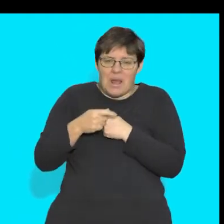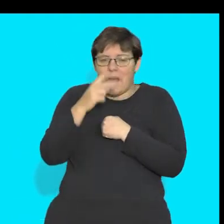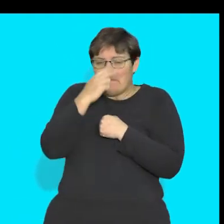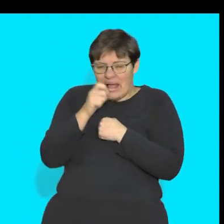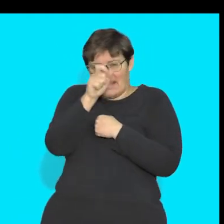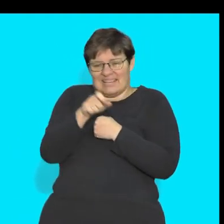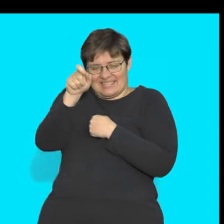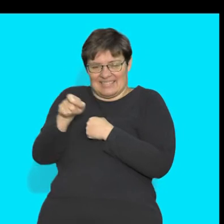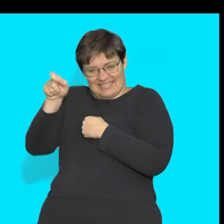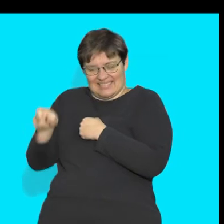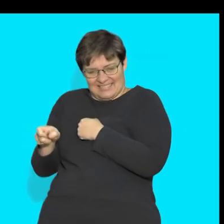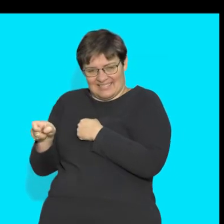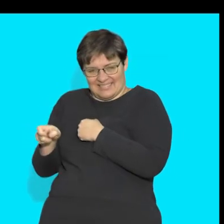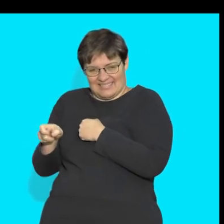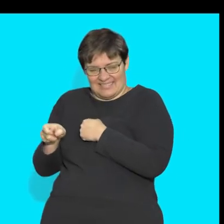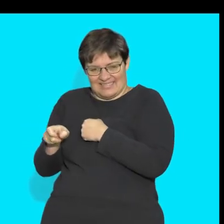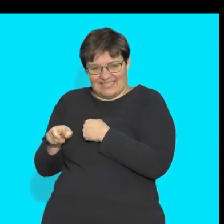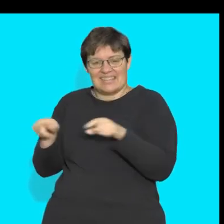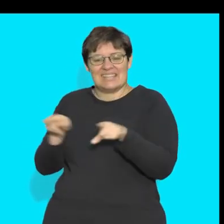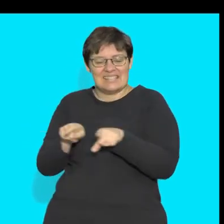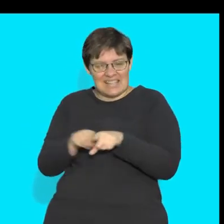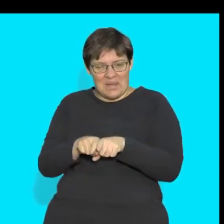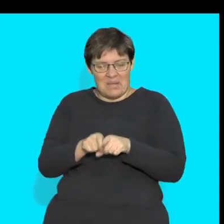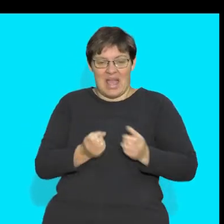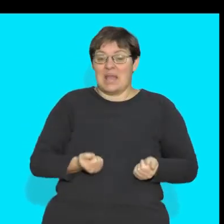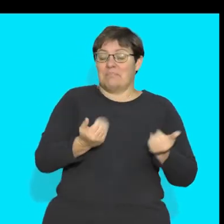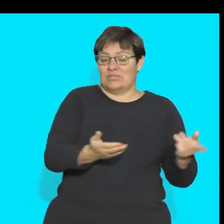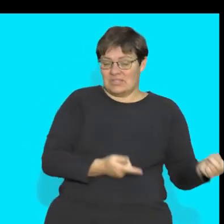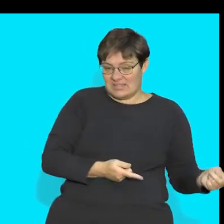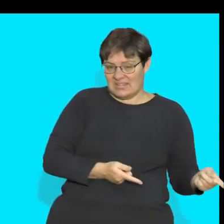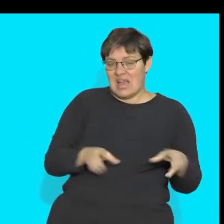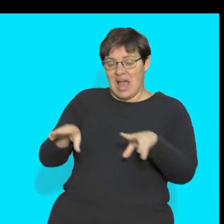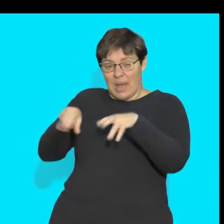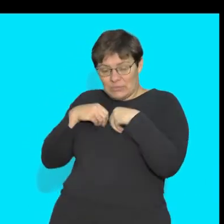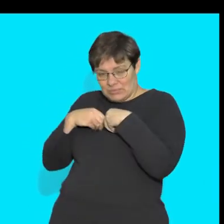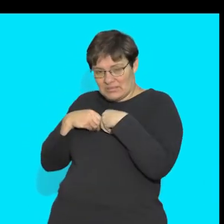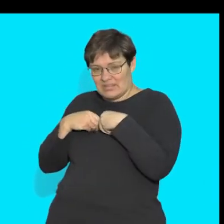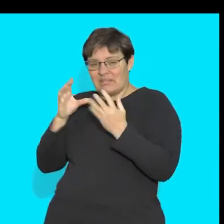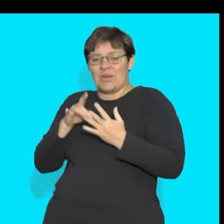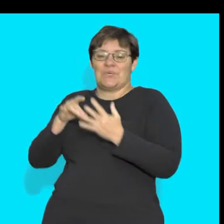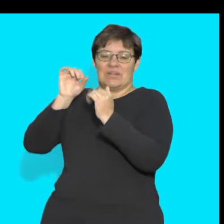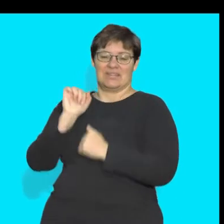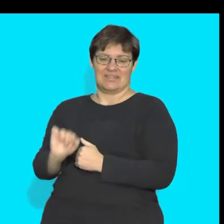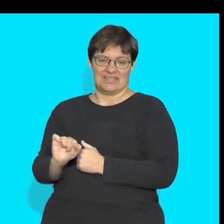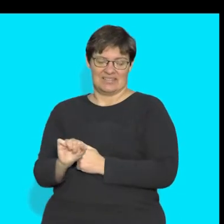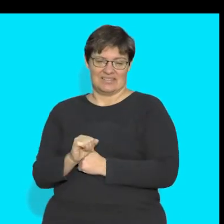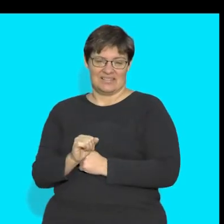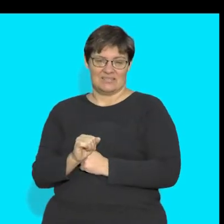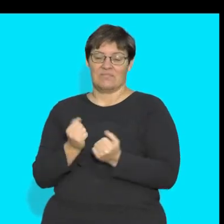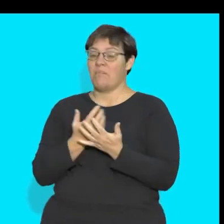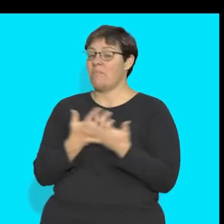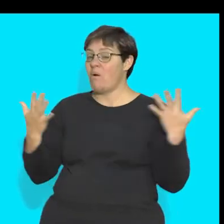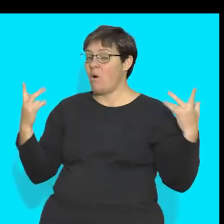right? But like with the emission spectrums, this is unique. The